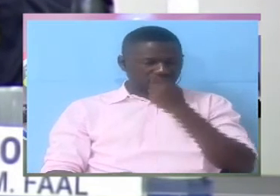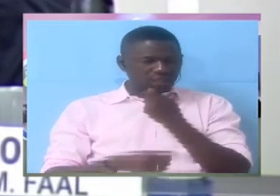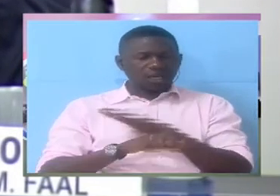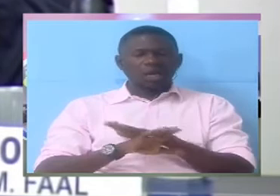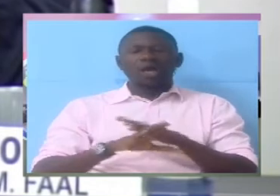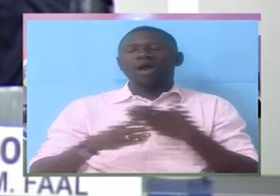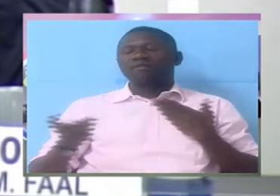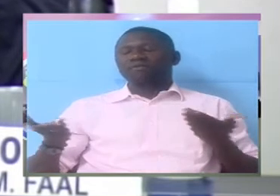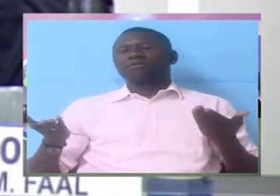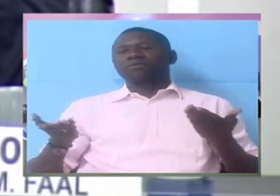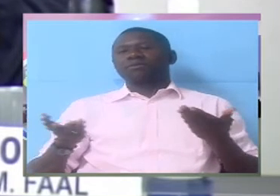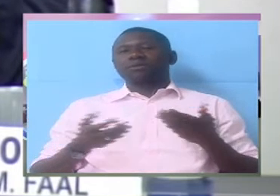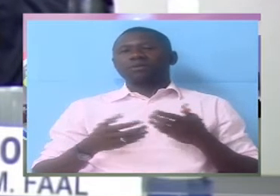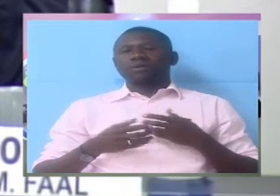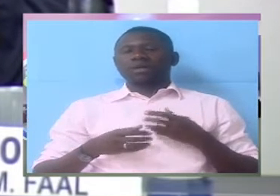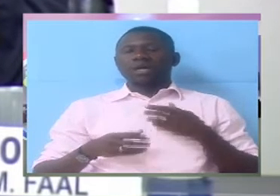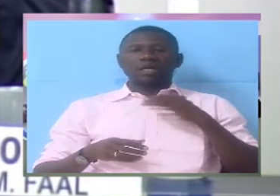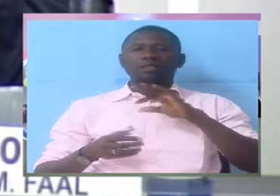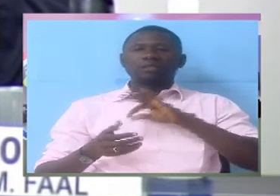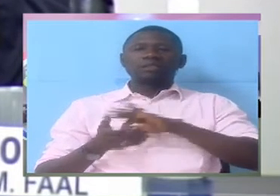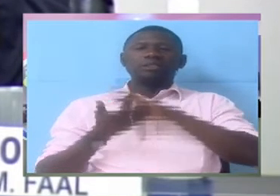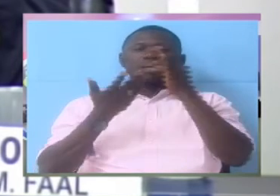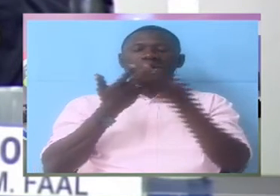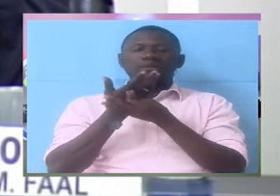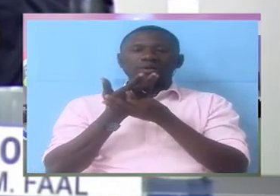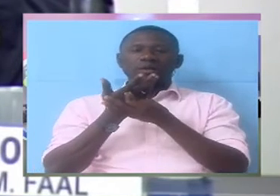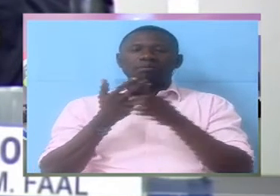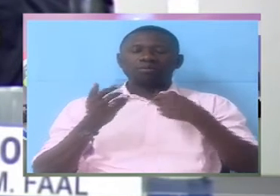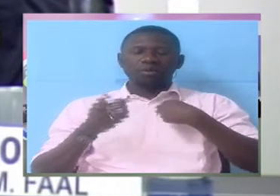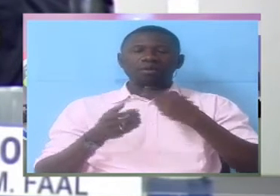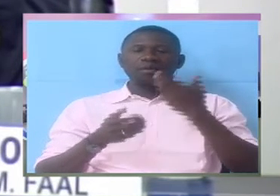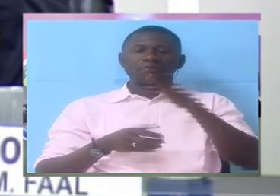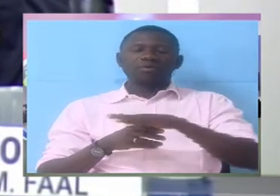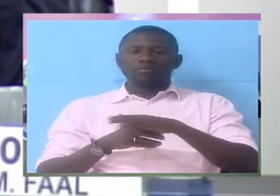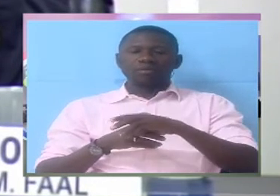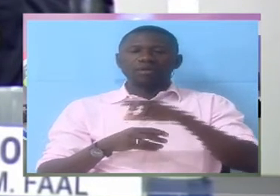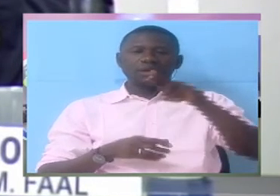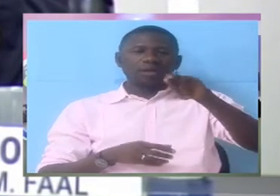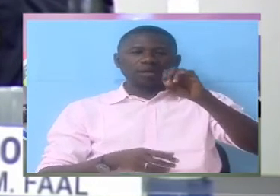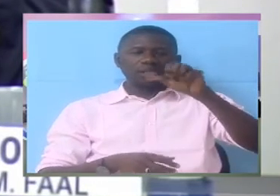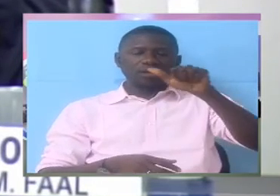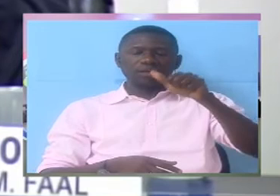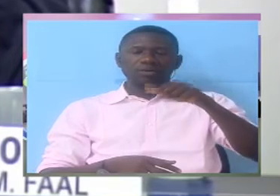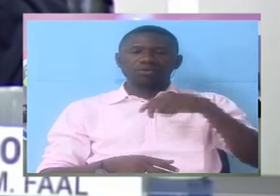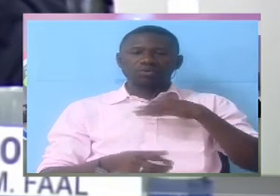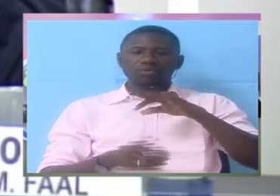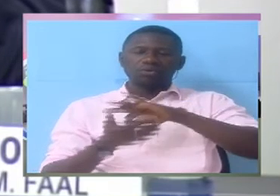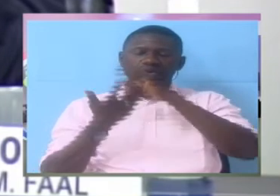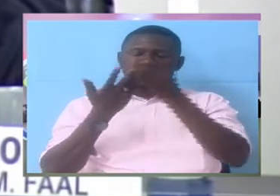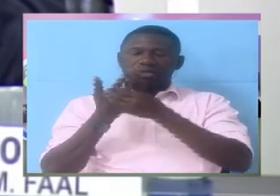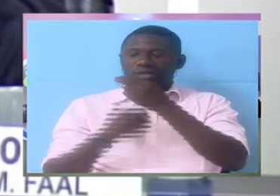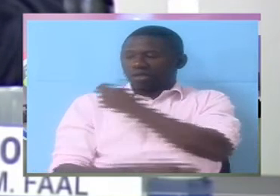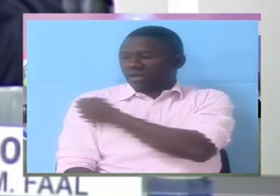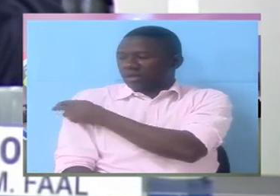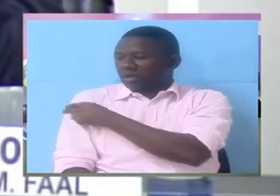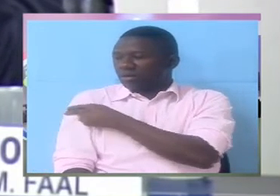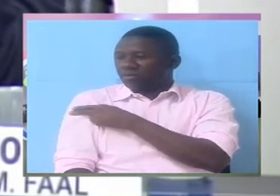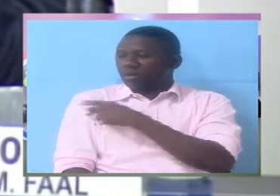dead and transferred me from the NIA to the RVTH for the purposes of being taken to